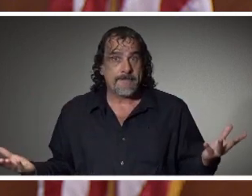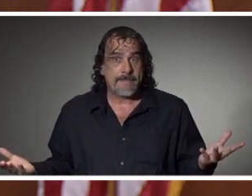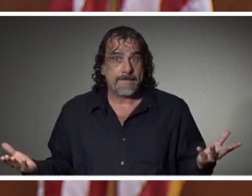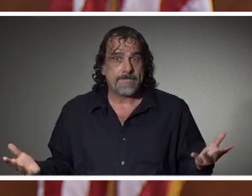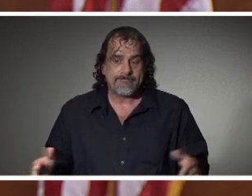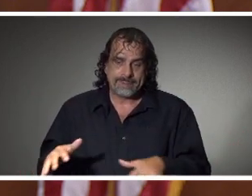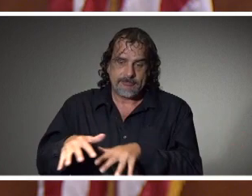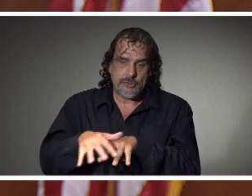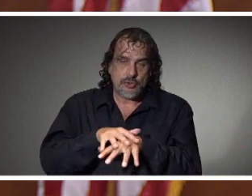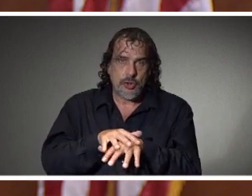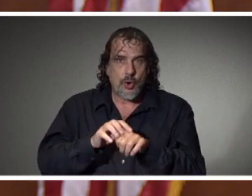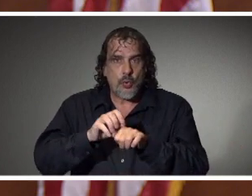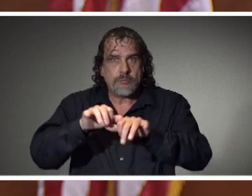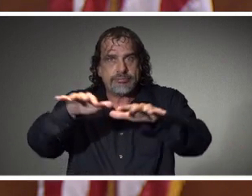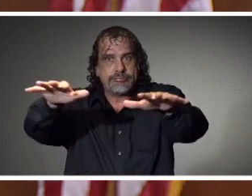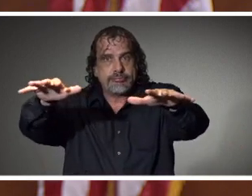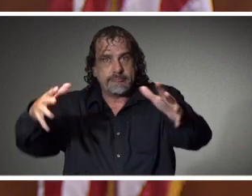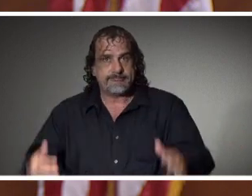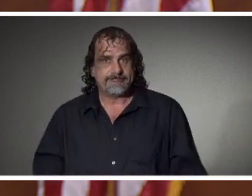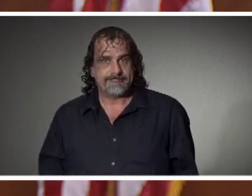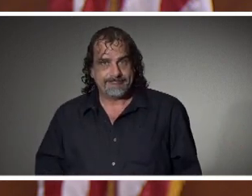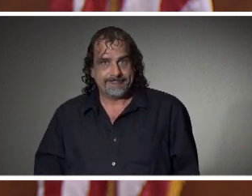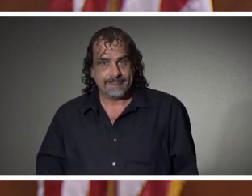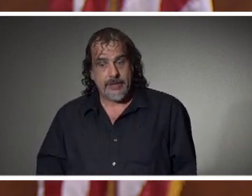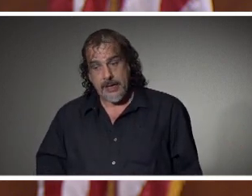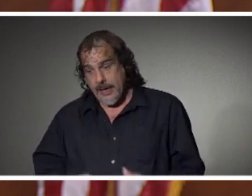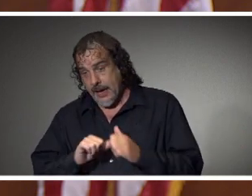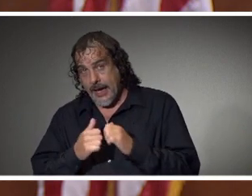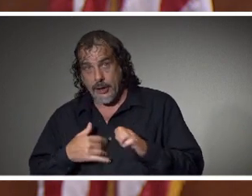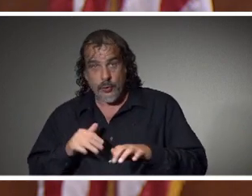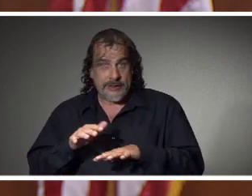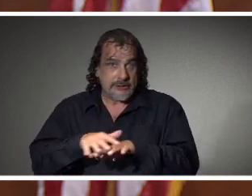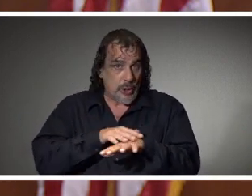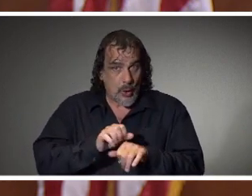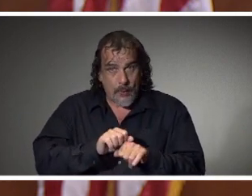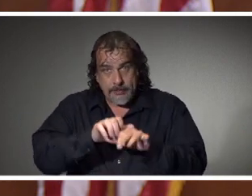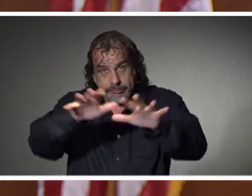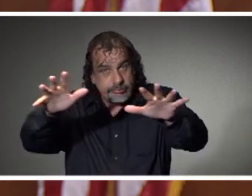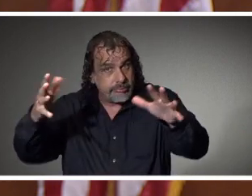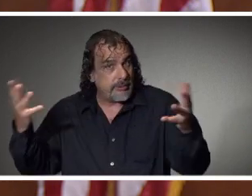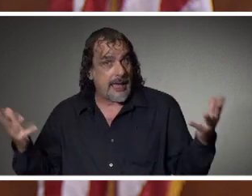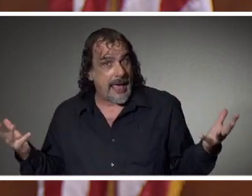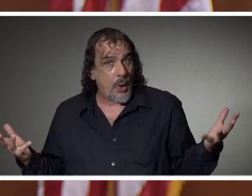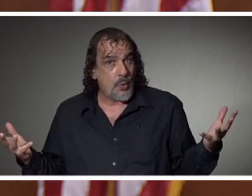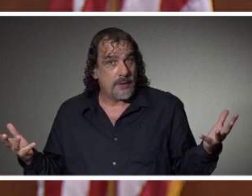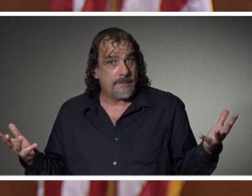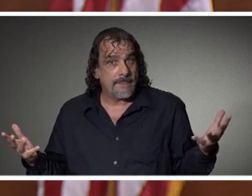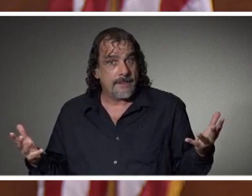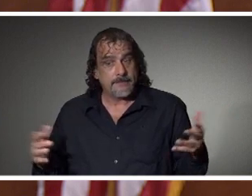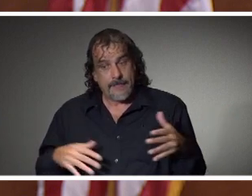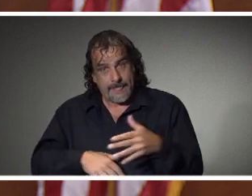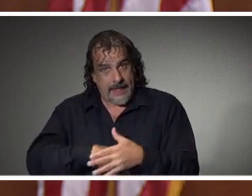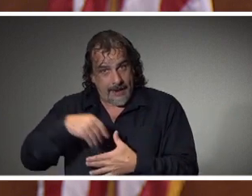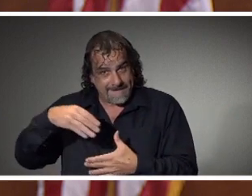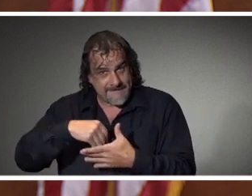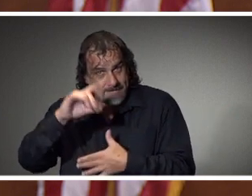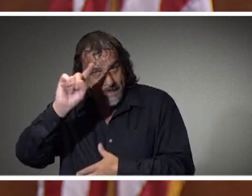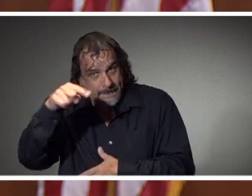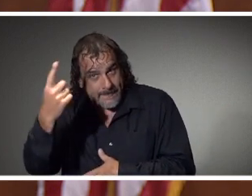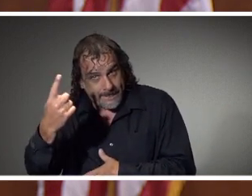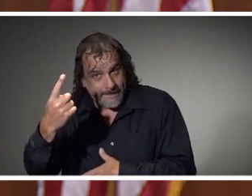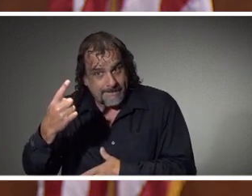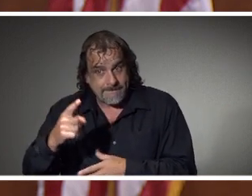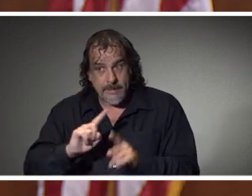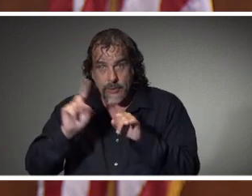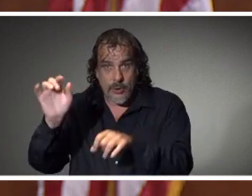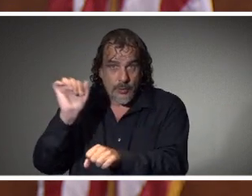slow transmission in the community. And the best way to slow transmission in the community is to be outside, go to